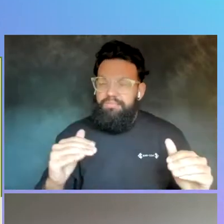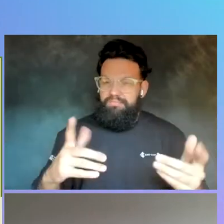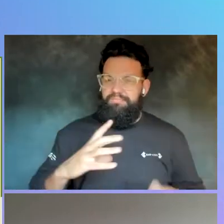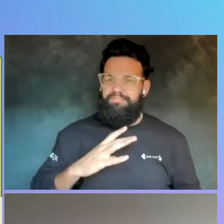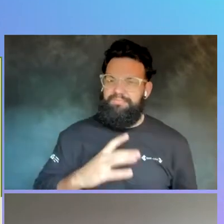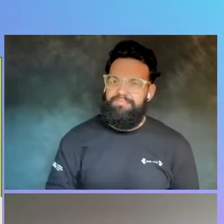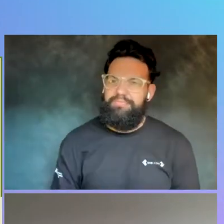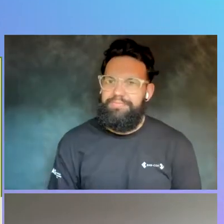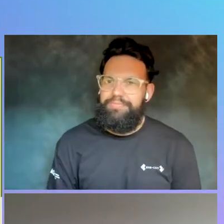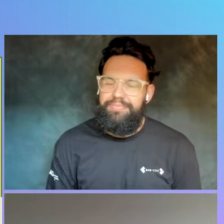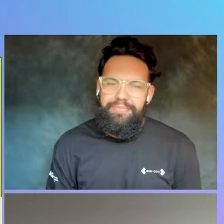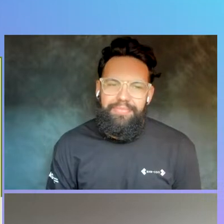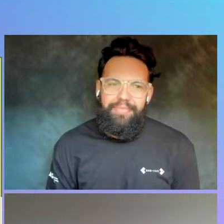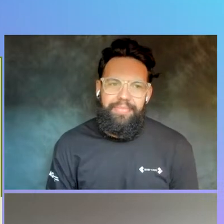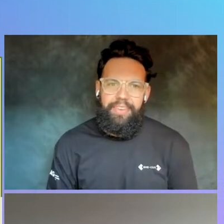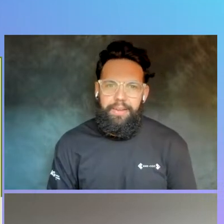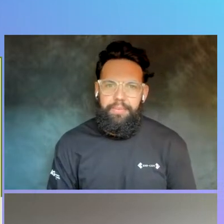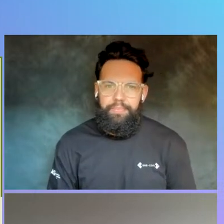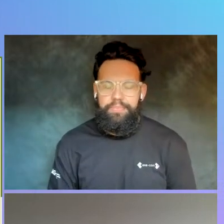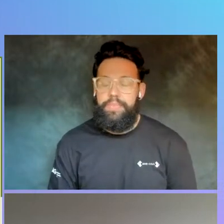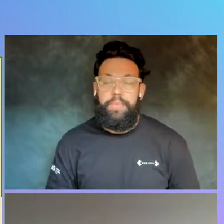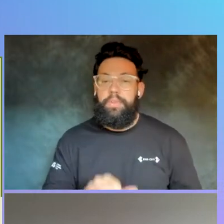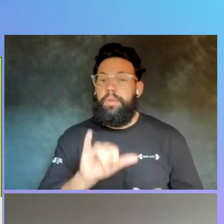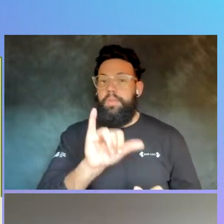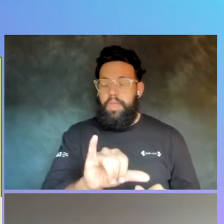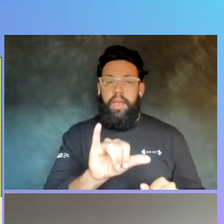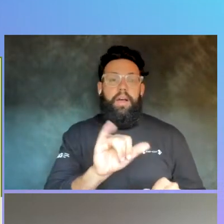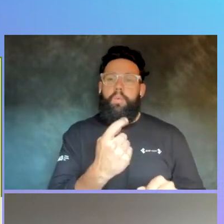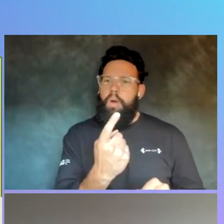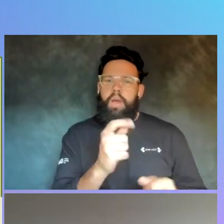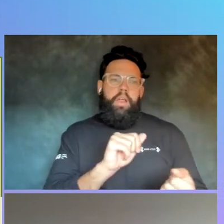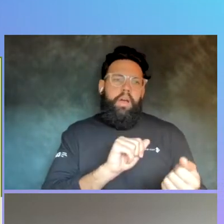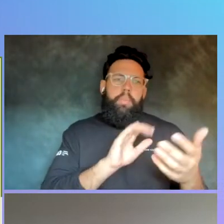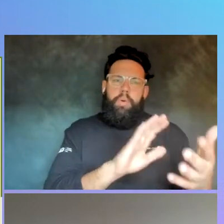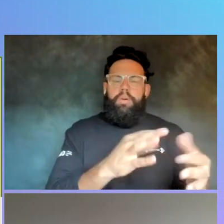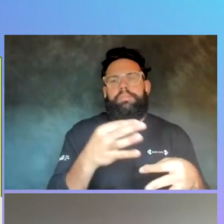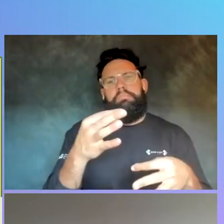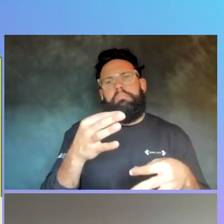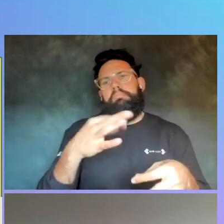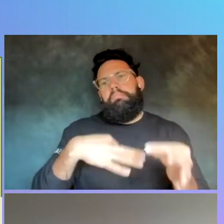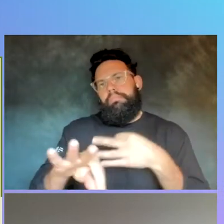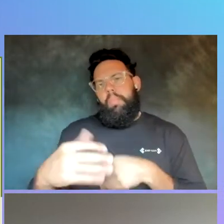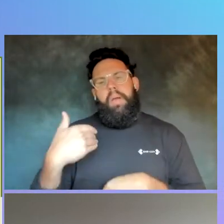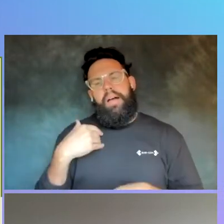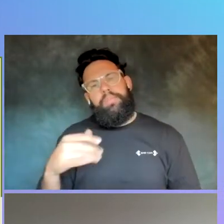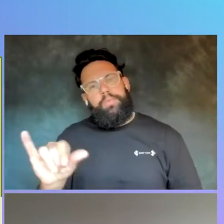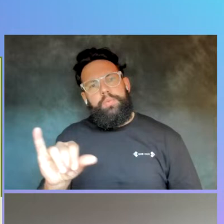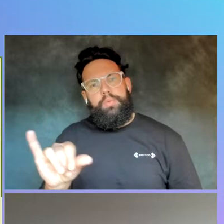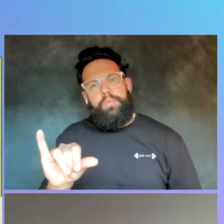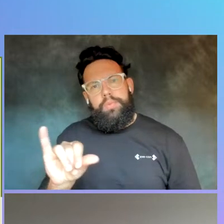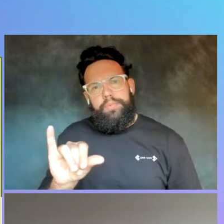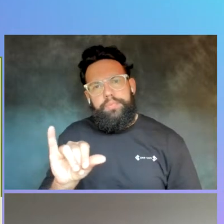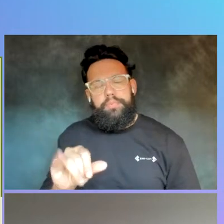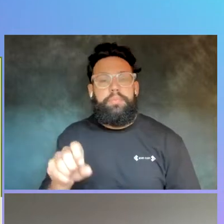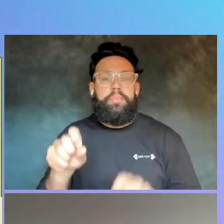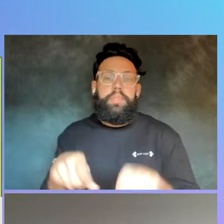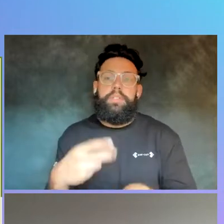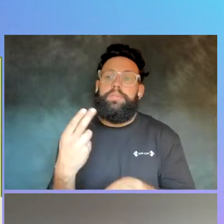Now, an alternative to this approach with Cypress X plugin is the X